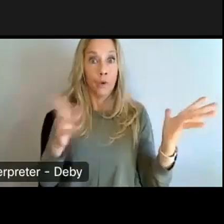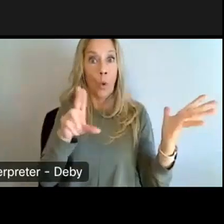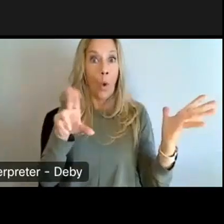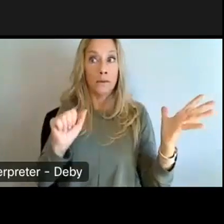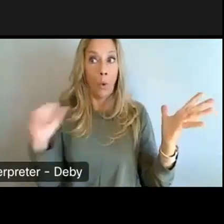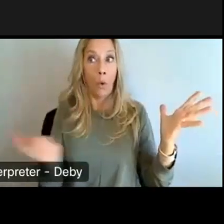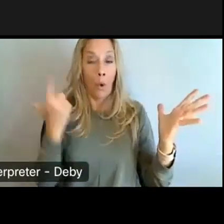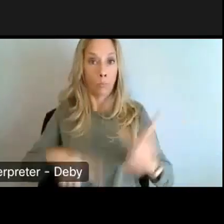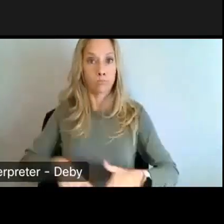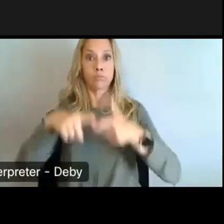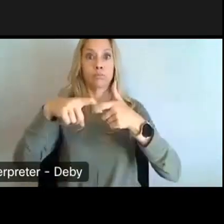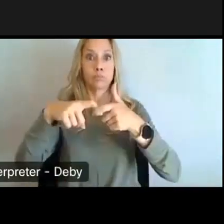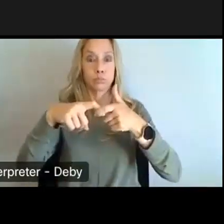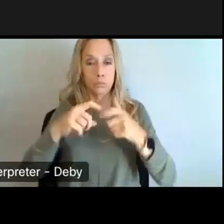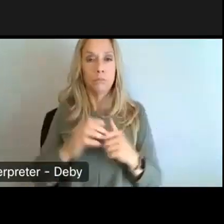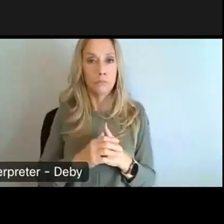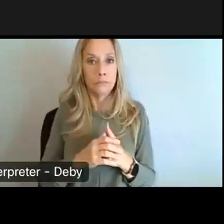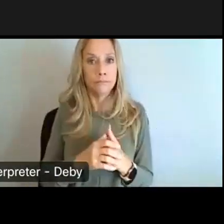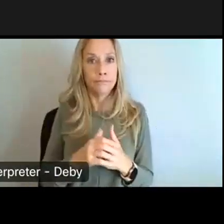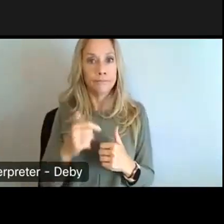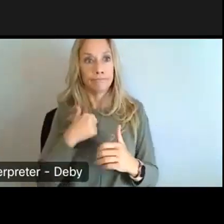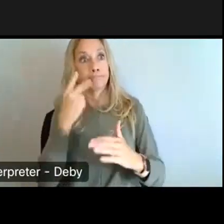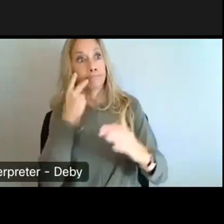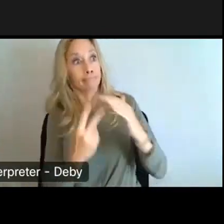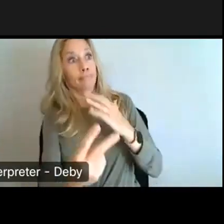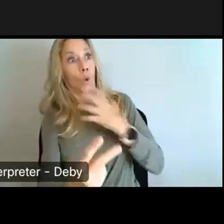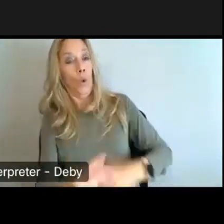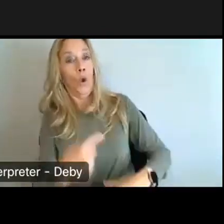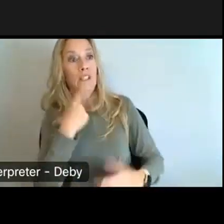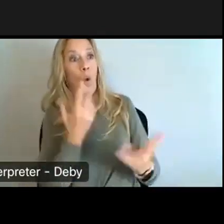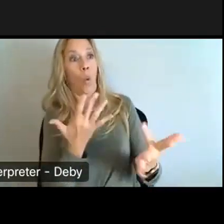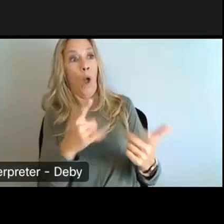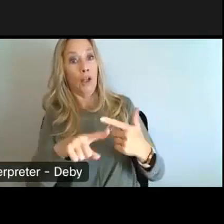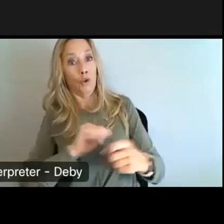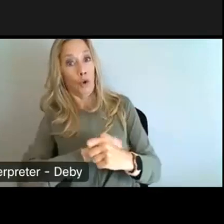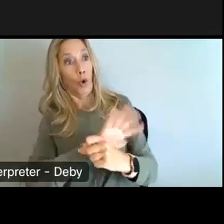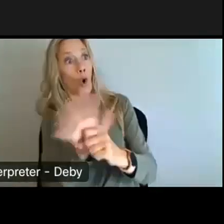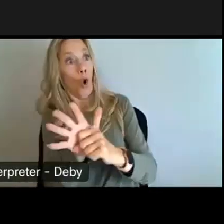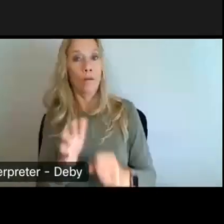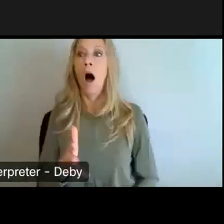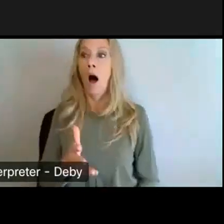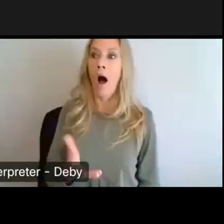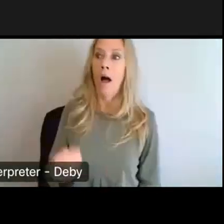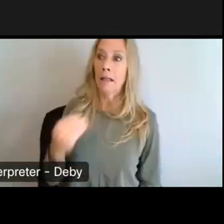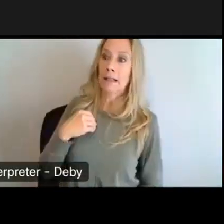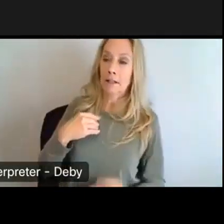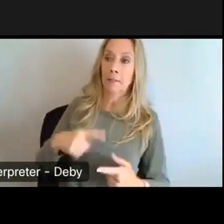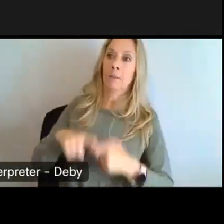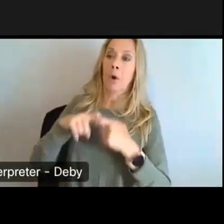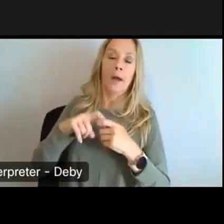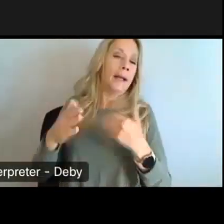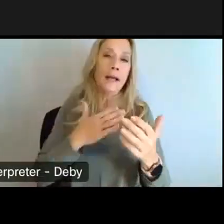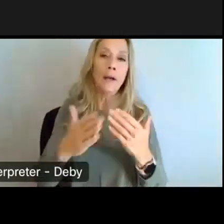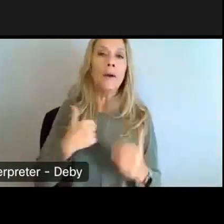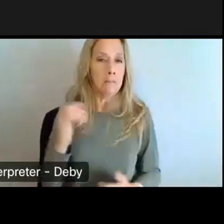back. So, had I been a fortune teller, I probably would have just waited for COVID to pass, and then I would have got my break. But I am back